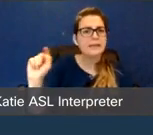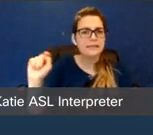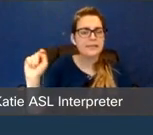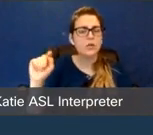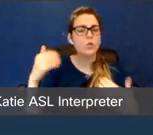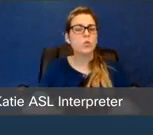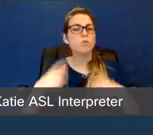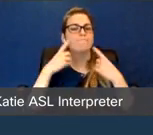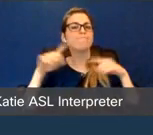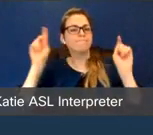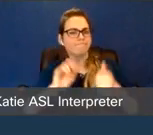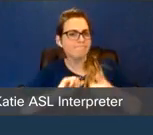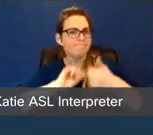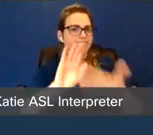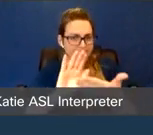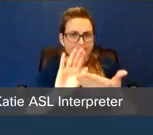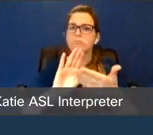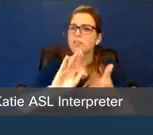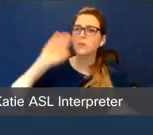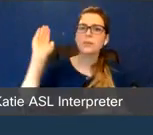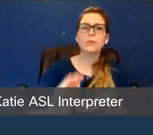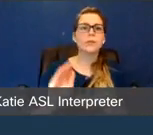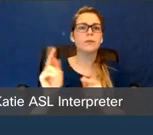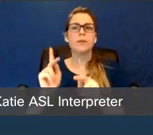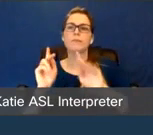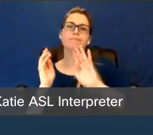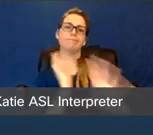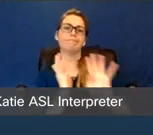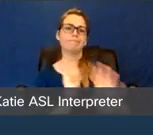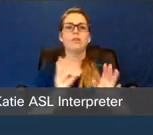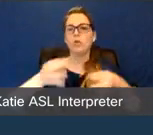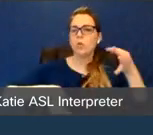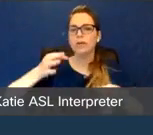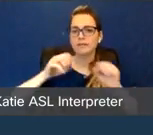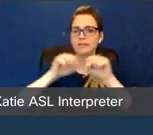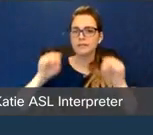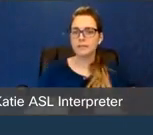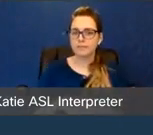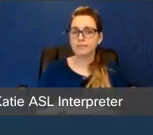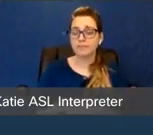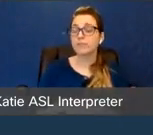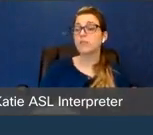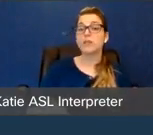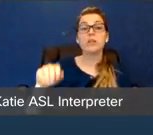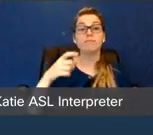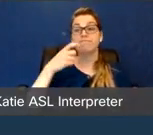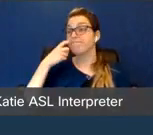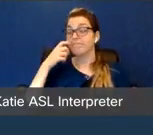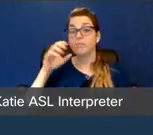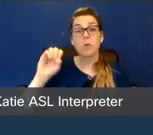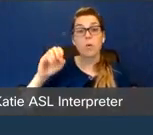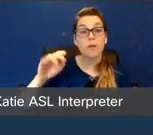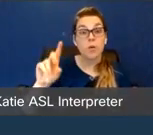use disorders in the criminal justice populations. Research indicates current high rates of opioid use disorder among drug court